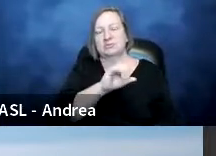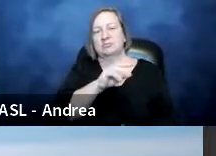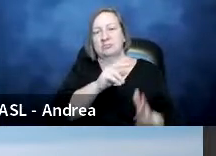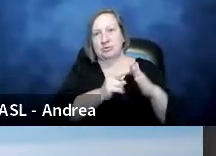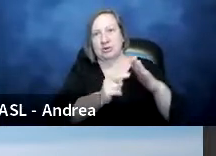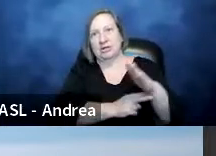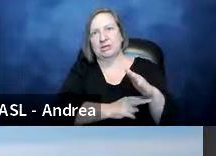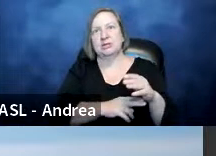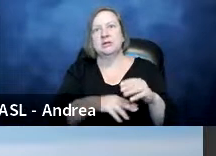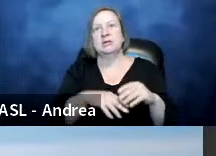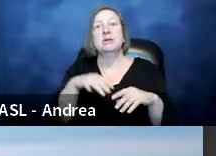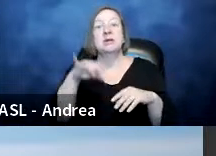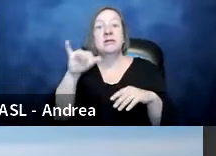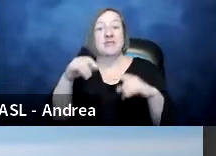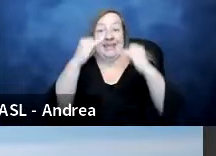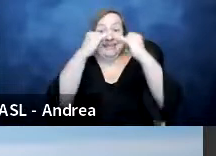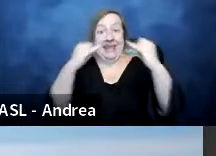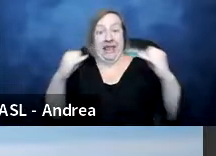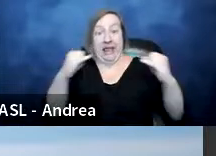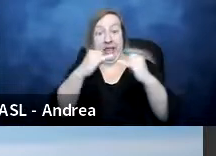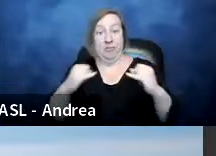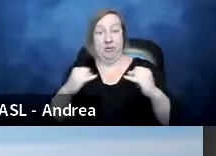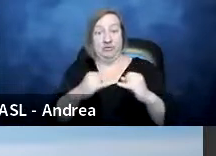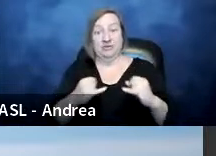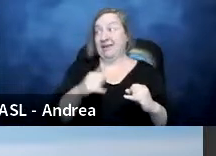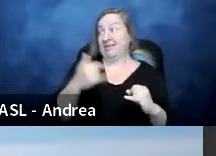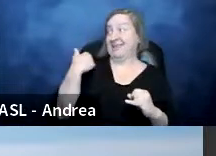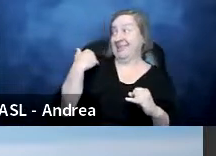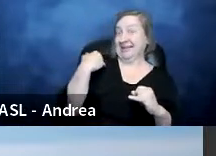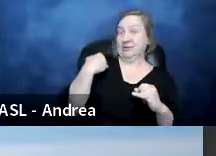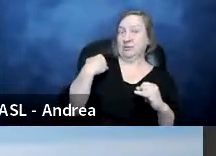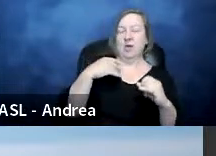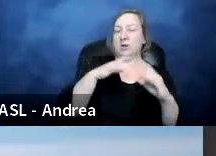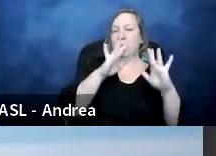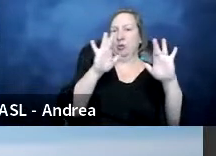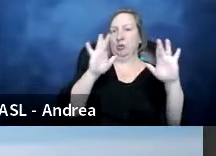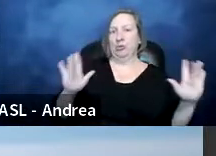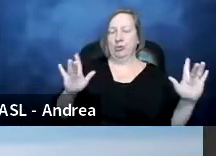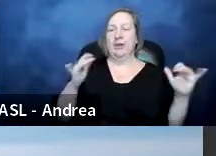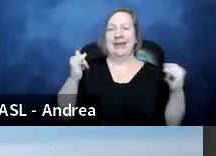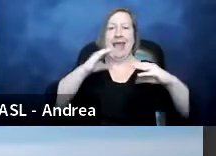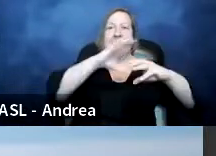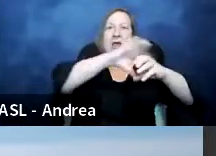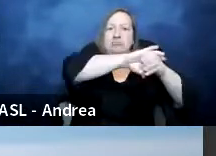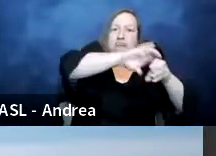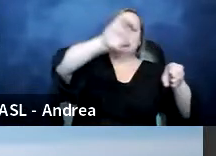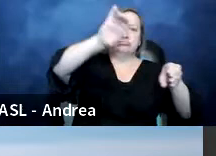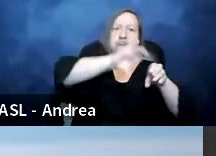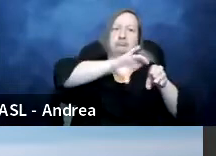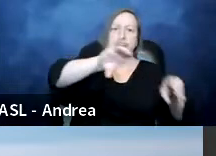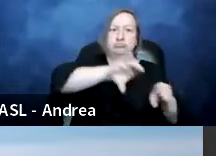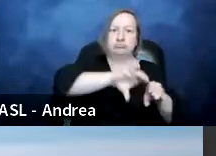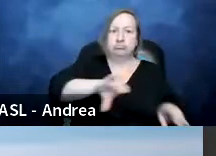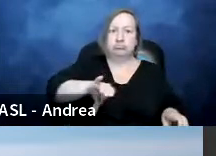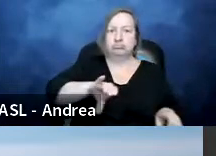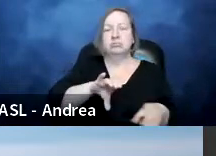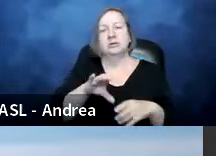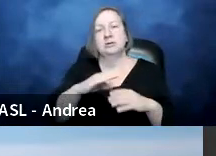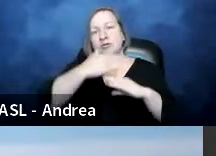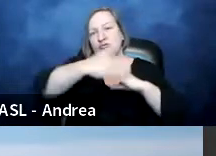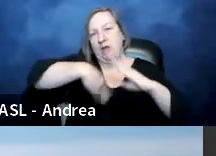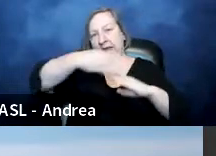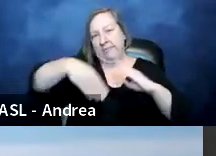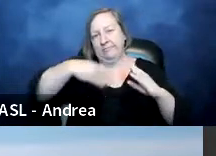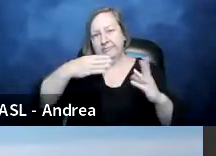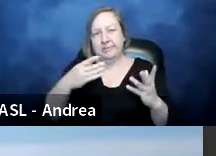wrapped instead of exposed cables, but very similar in profile looking. And I think